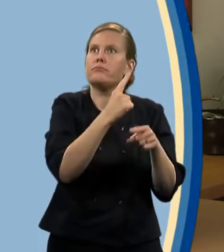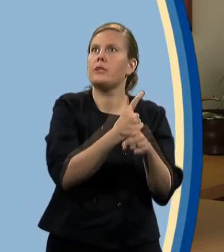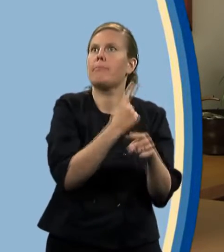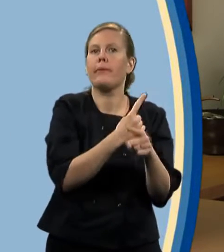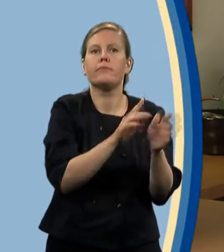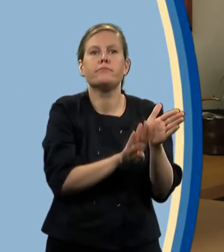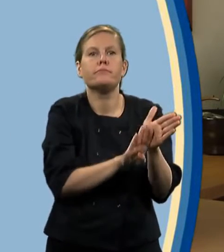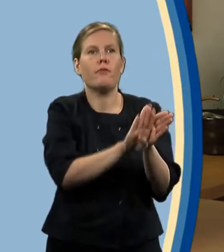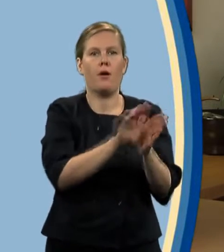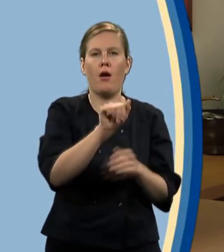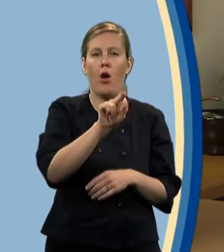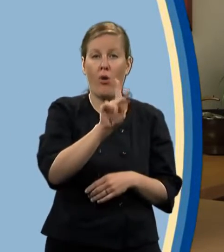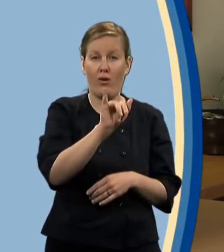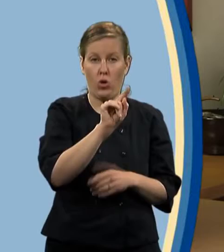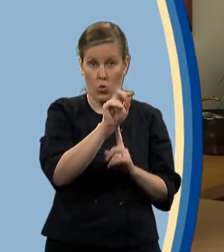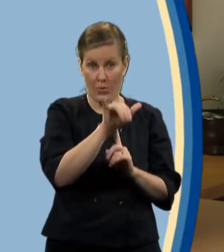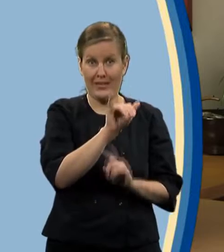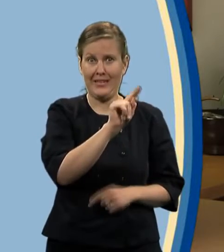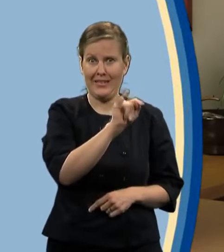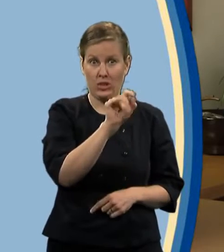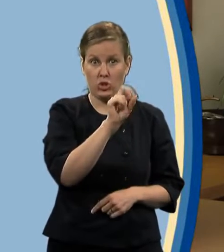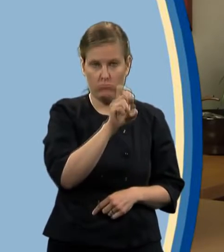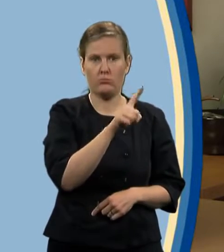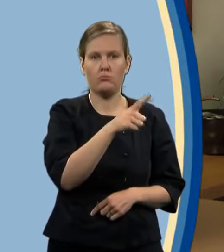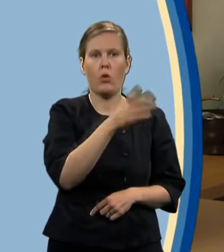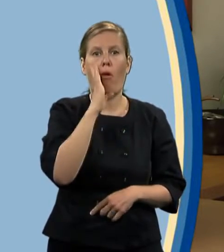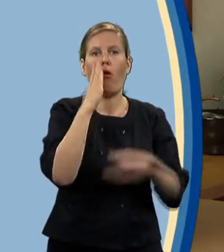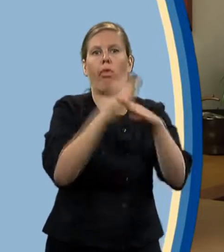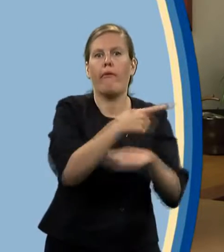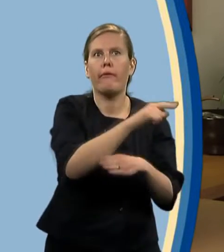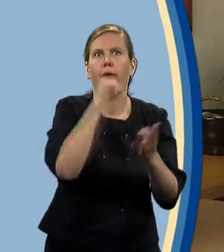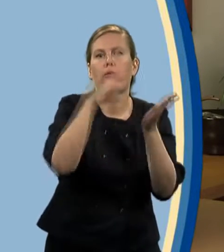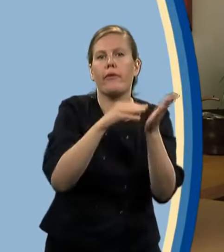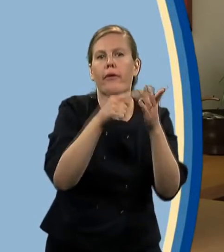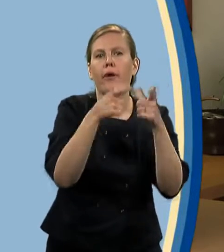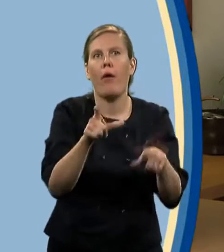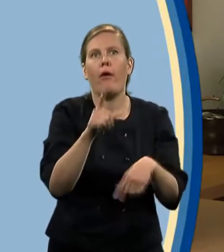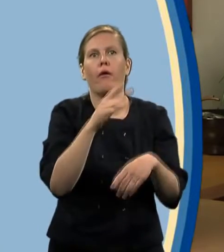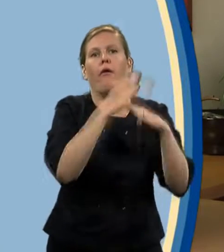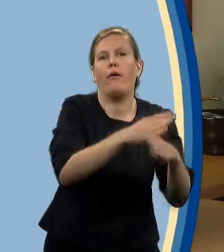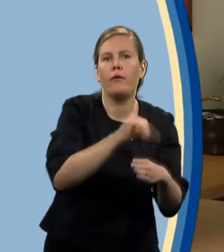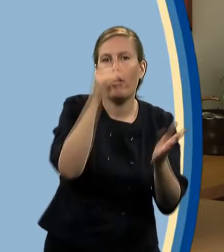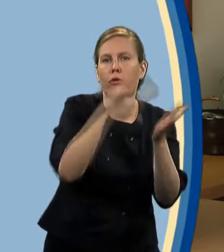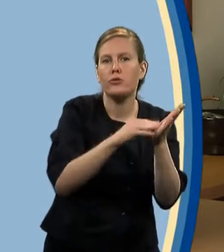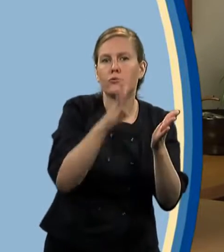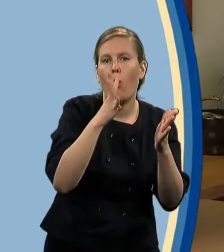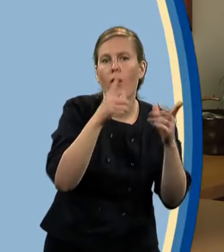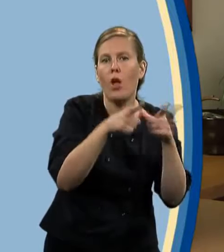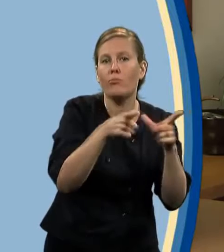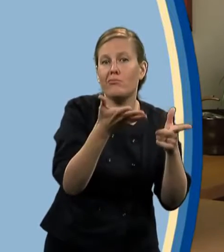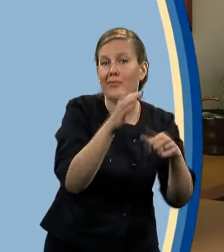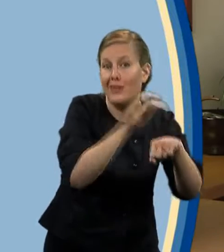implant, that the child should not have exposure to sign language because that will interrupt typical